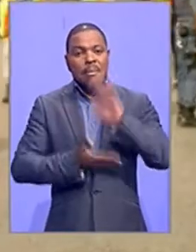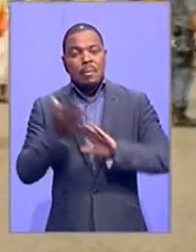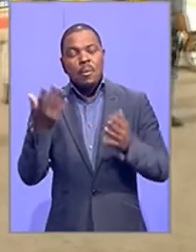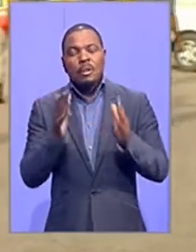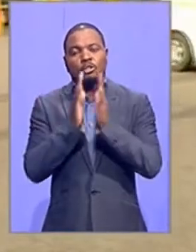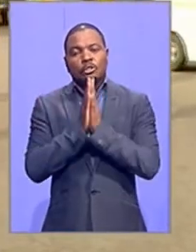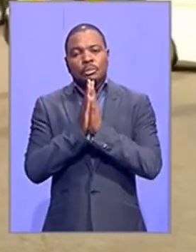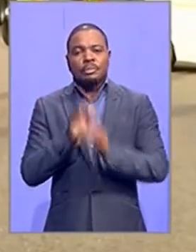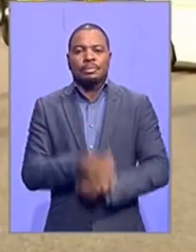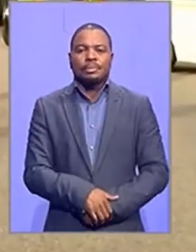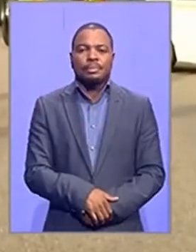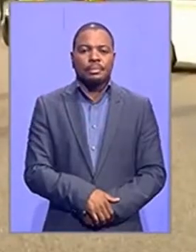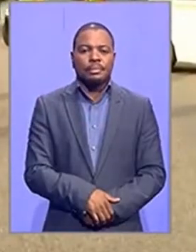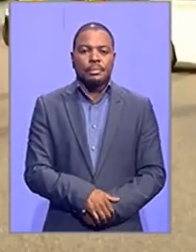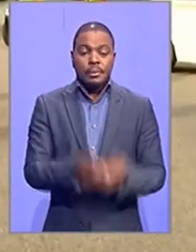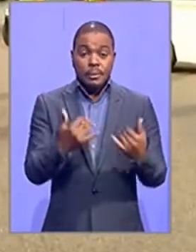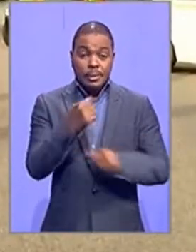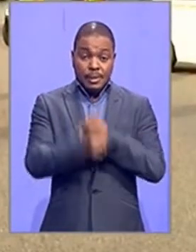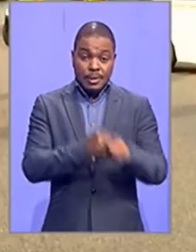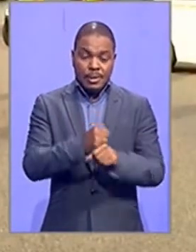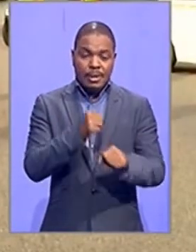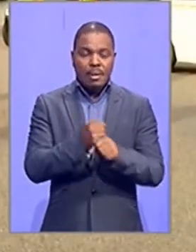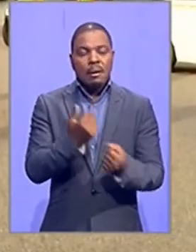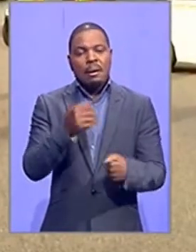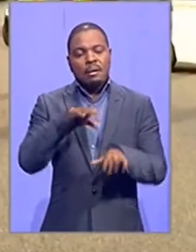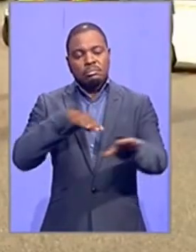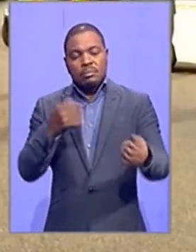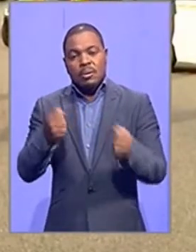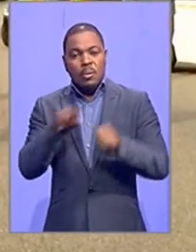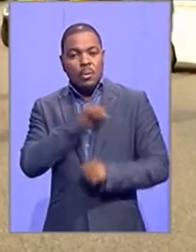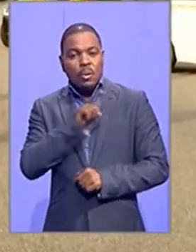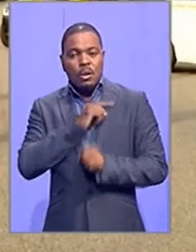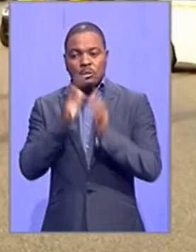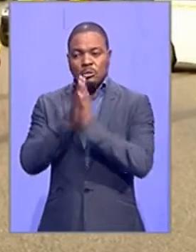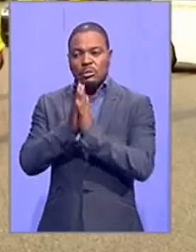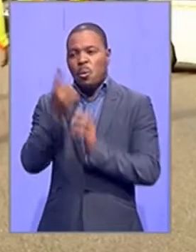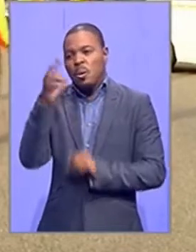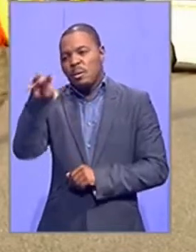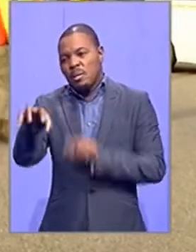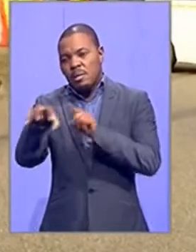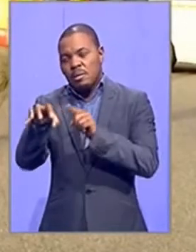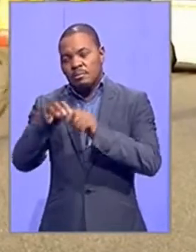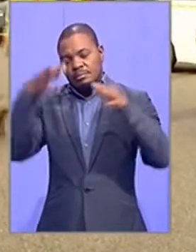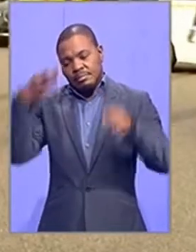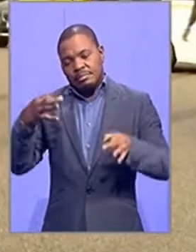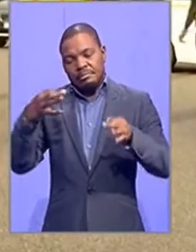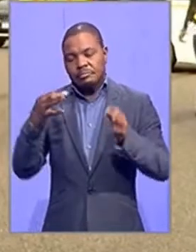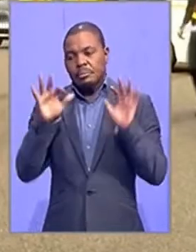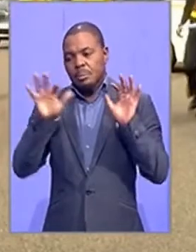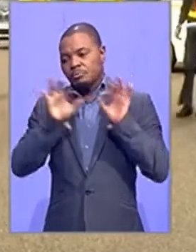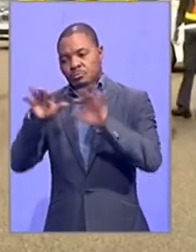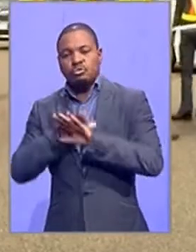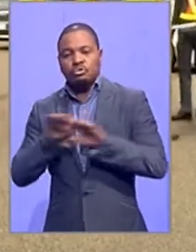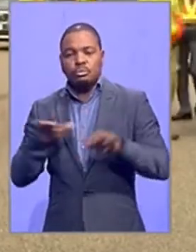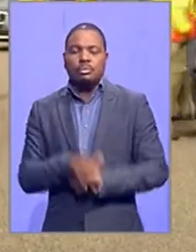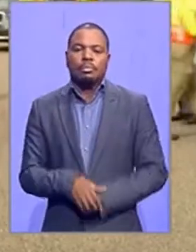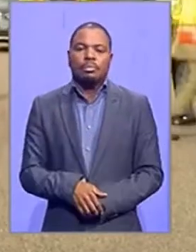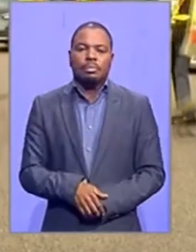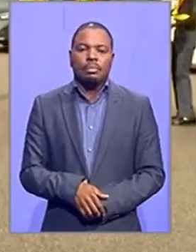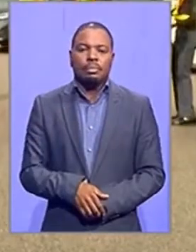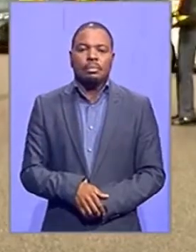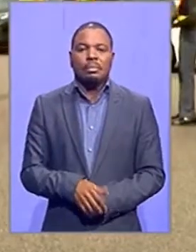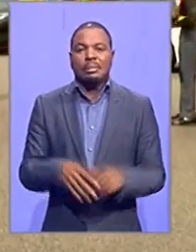dikerekeng. Go le jalo monongwaga pharakano e fokotsegile ka ntlha ya fa kereke nngwe e sweditse go sa tshware tirelo ya paseka.